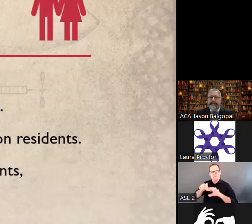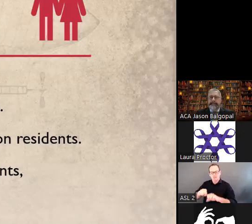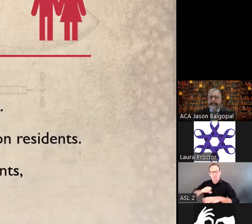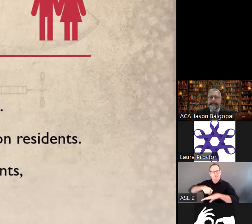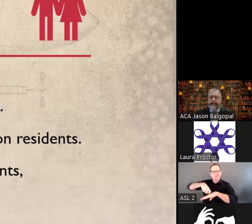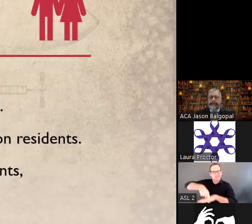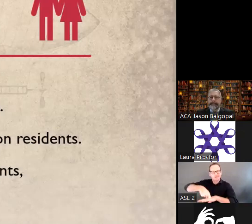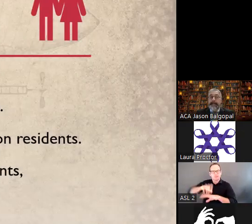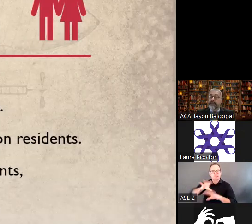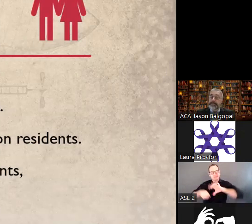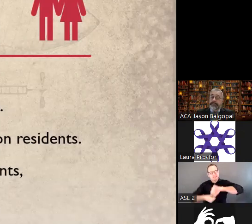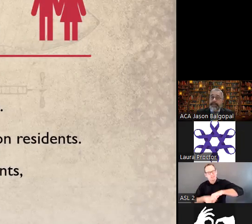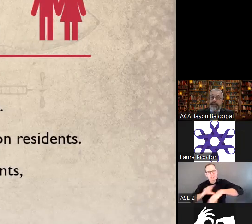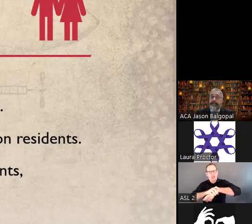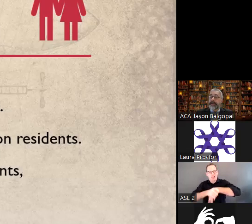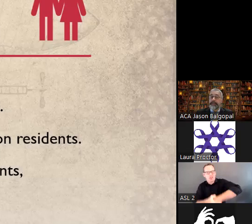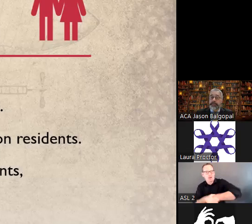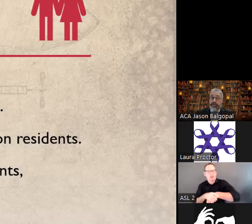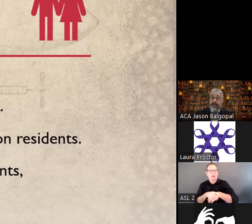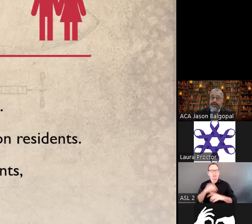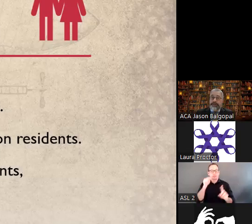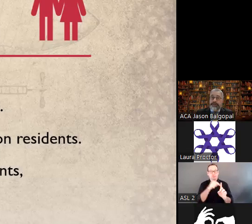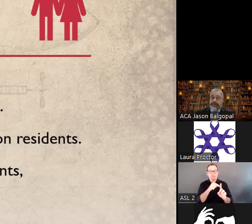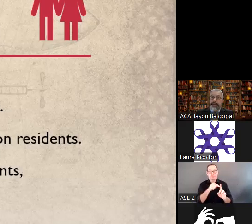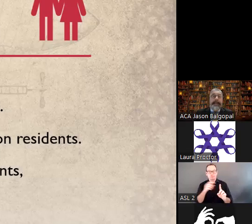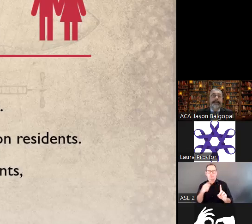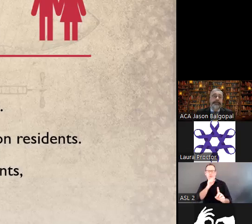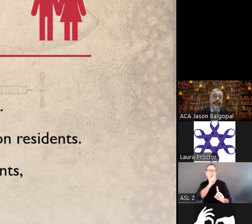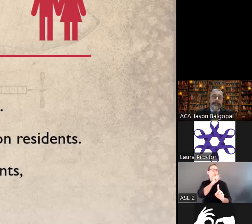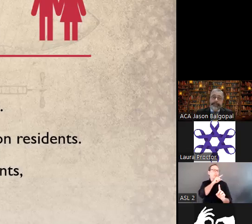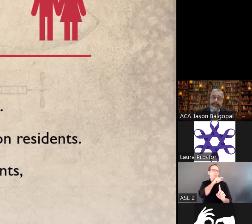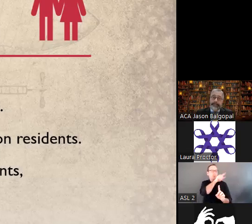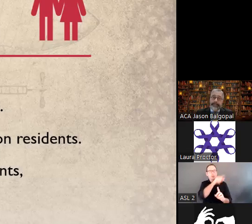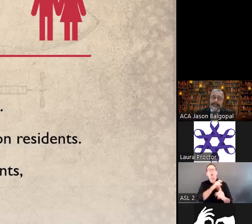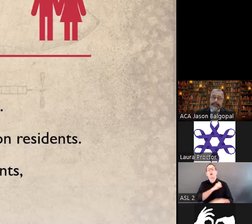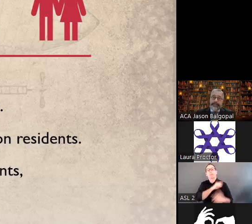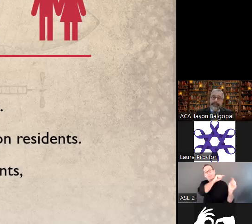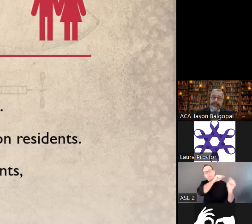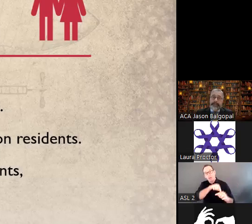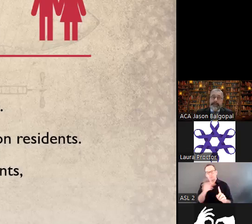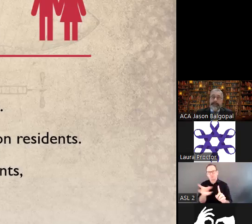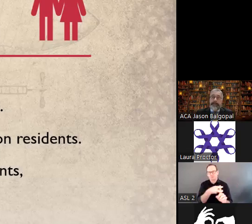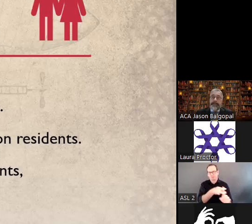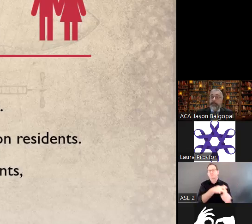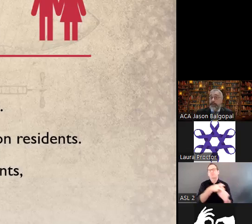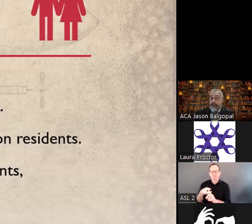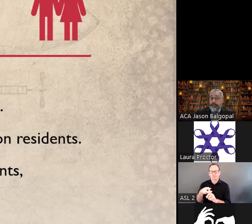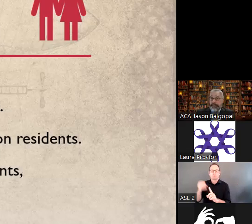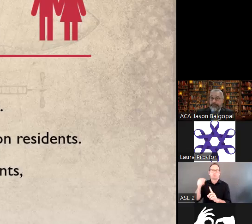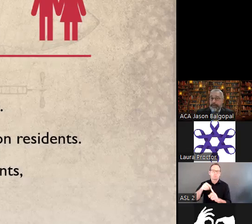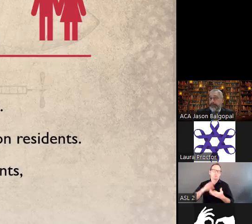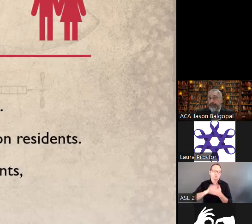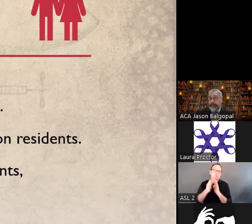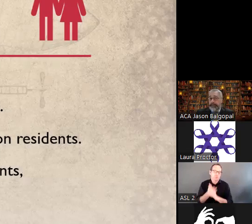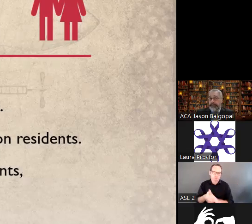them. As a result of that, the defendant was charged and ultimately pled guilty. There was a term of